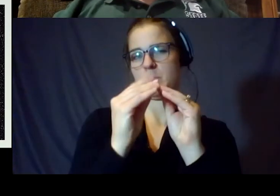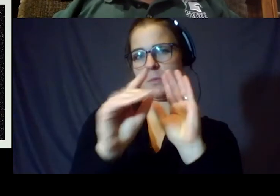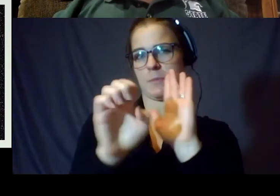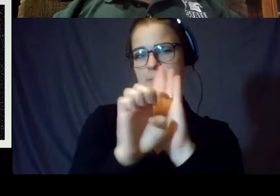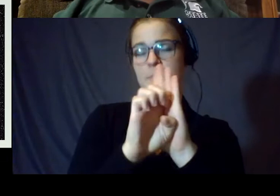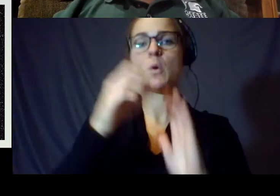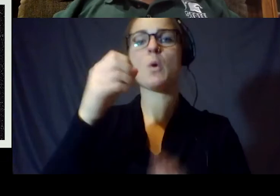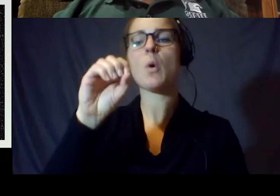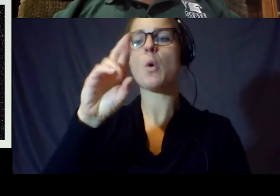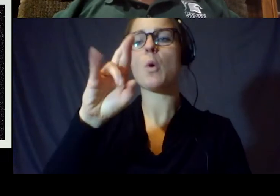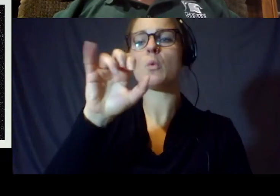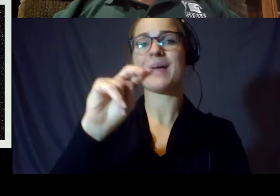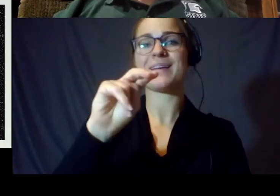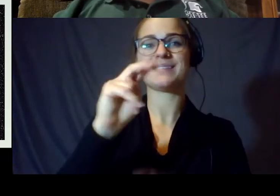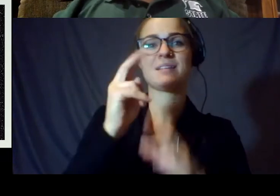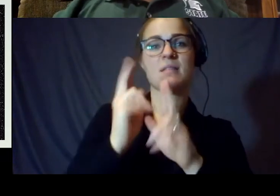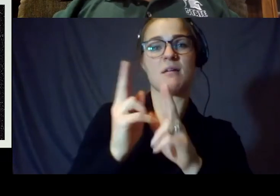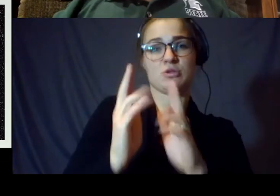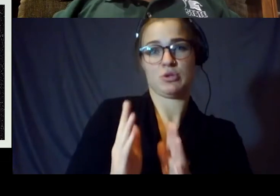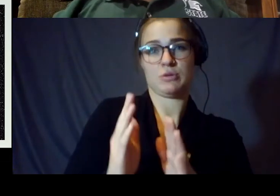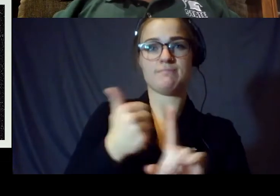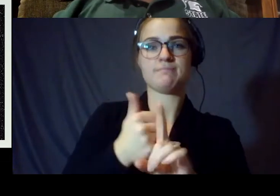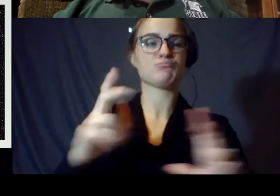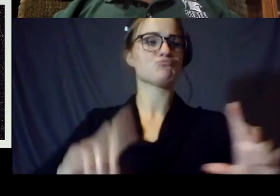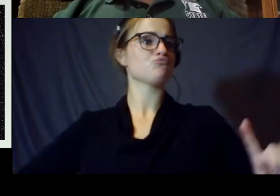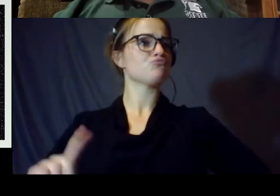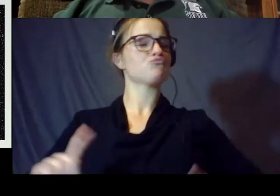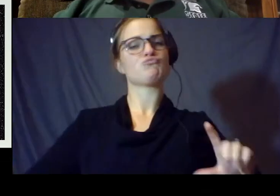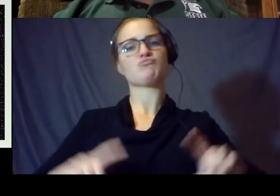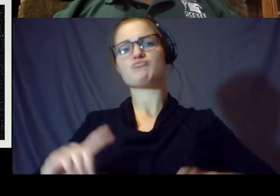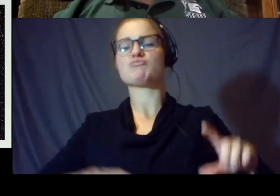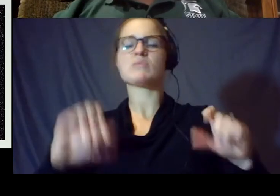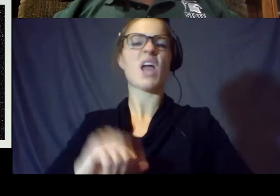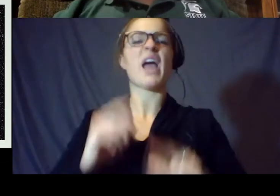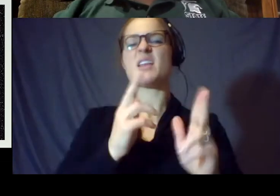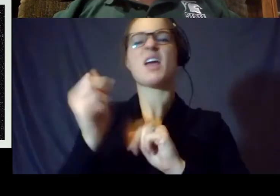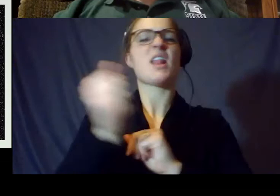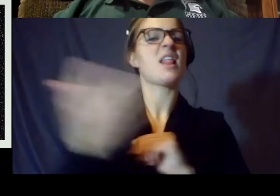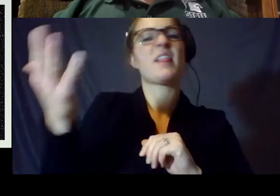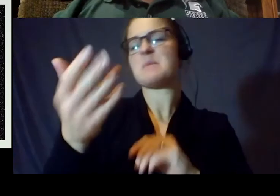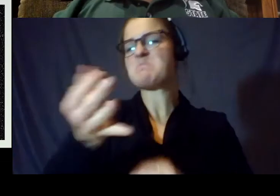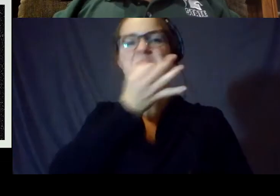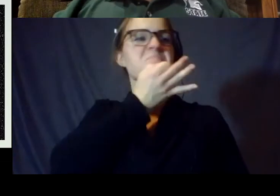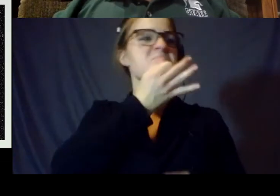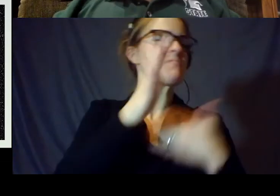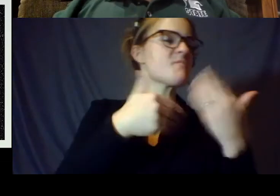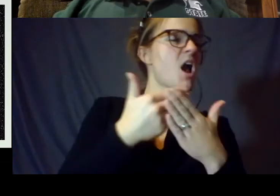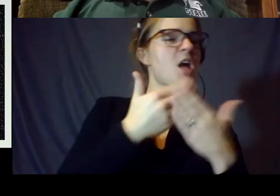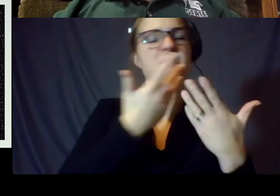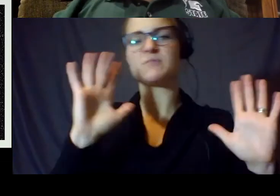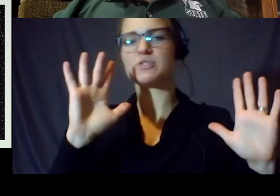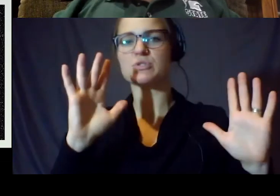Hunter, a man who boasted he could basically hunt anything, and he was the master of all.